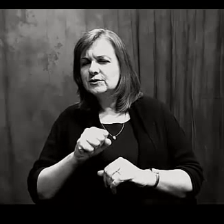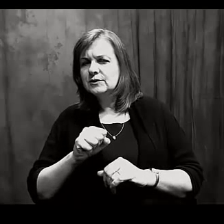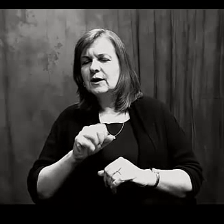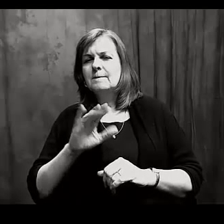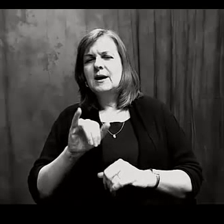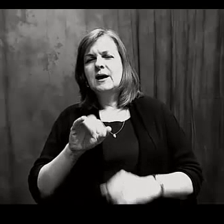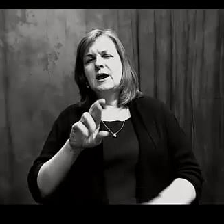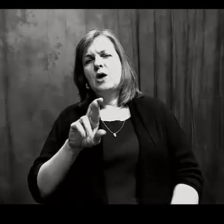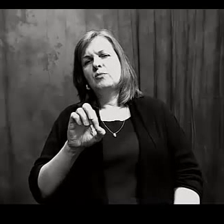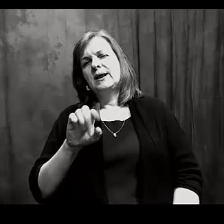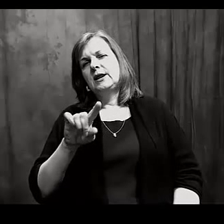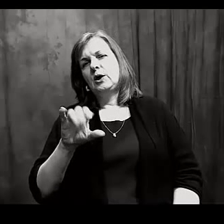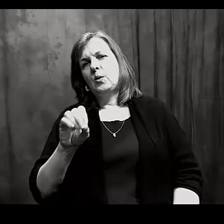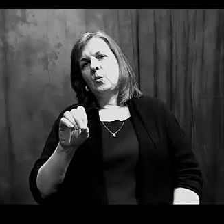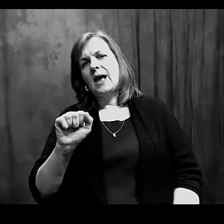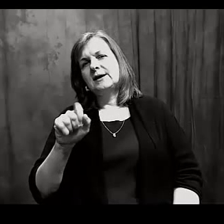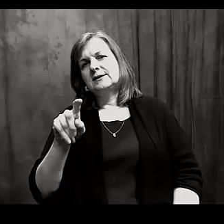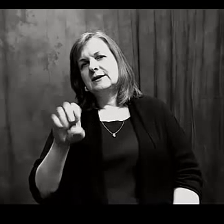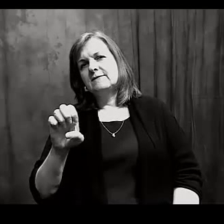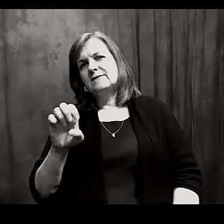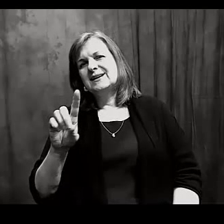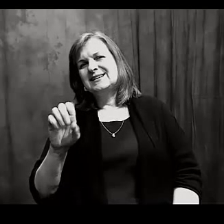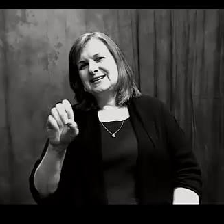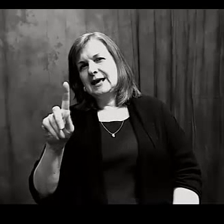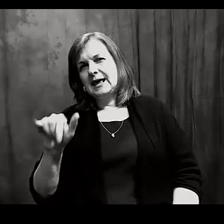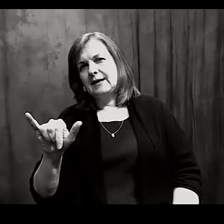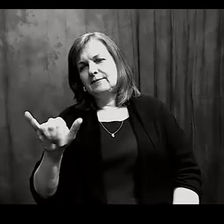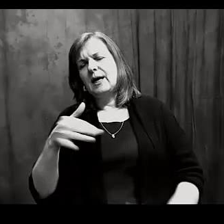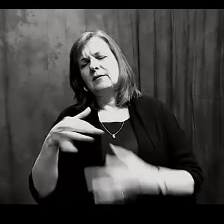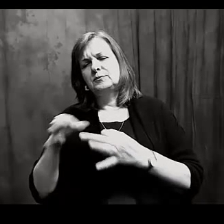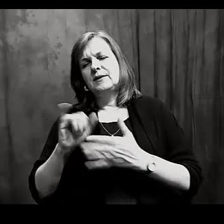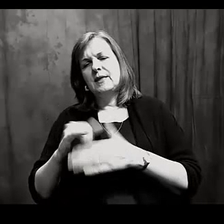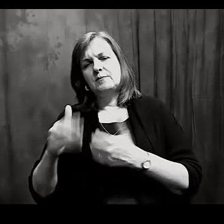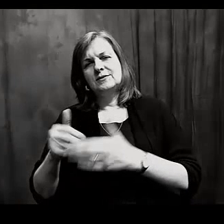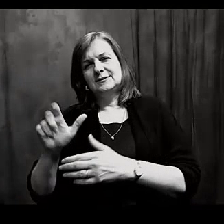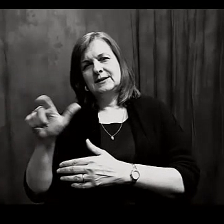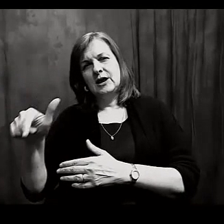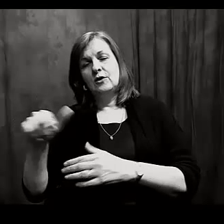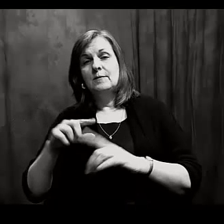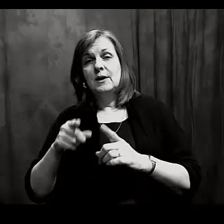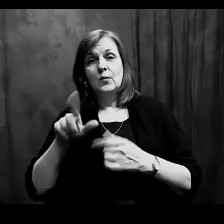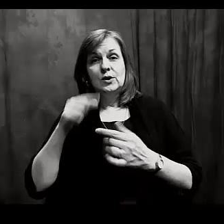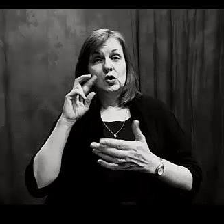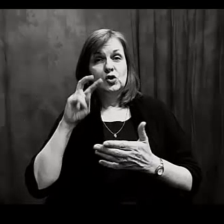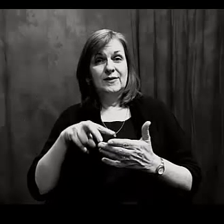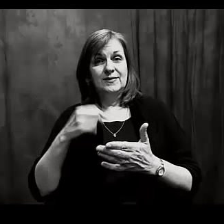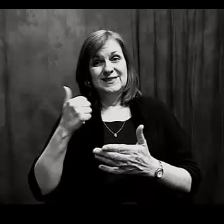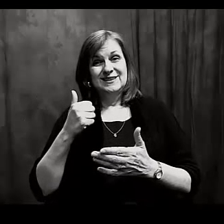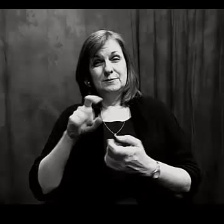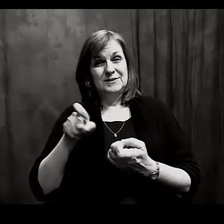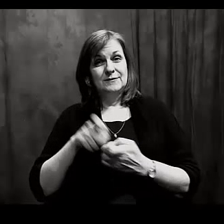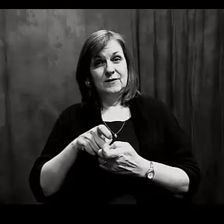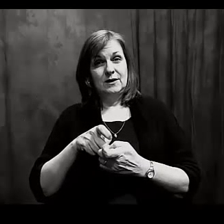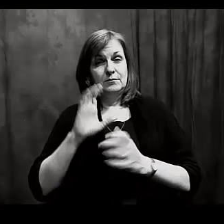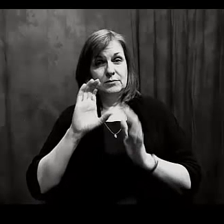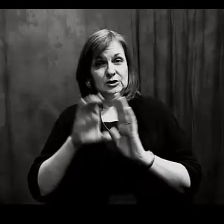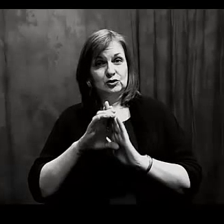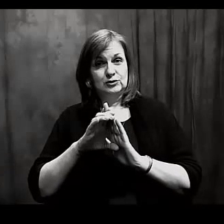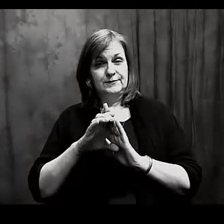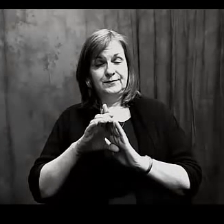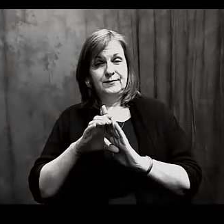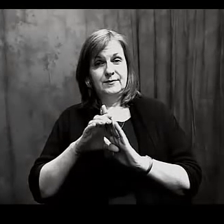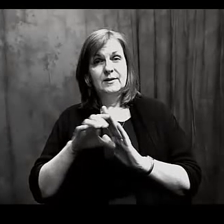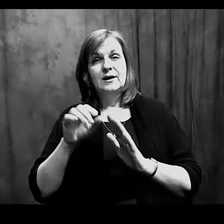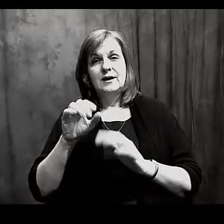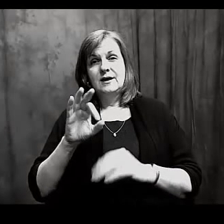radioactive decay that we'll talk more about later. But when we look at this, this fossil in